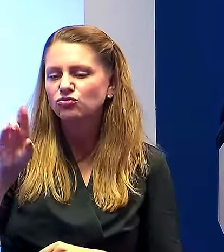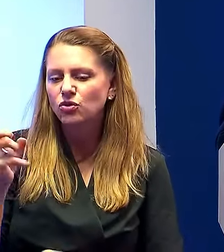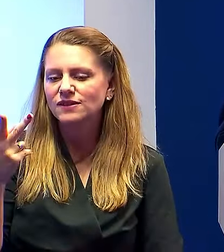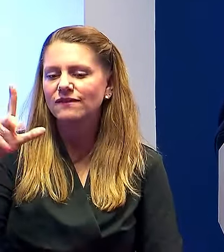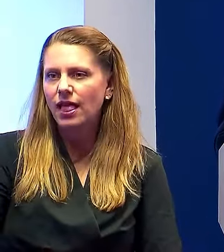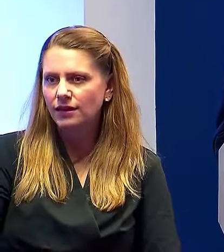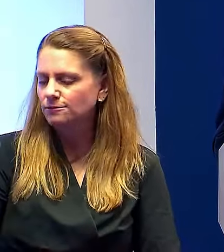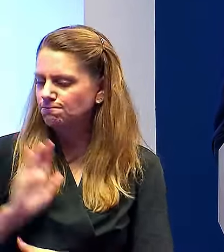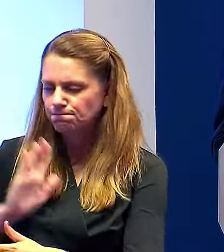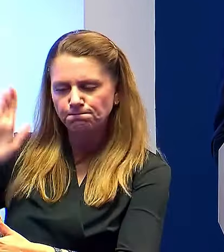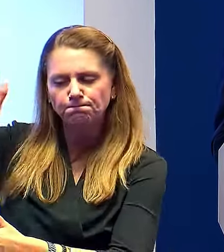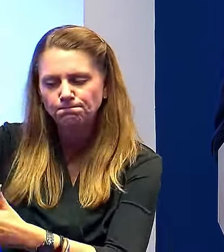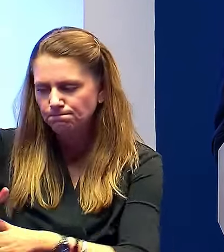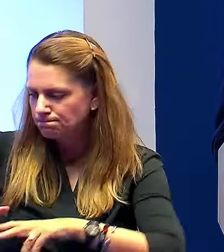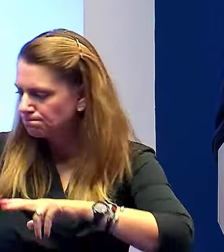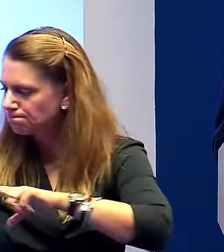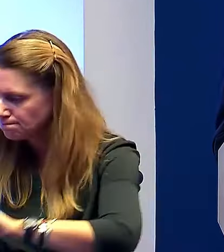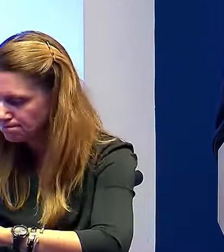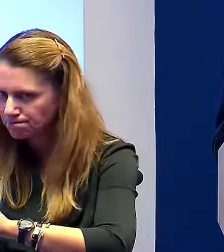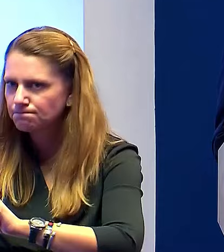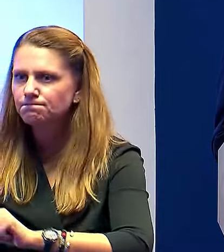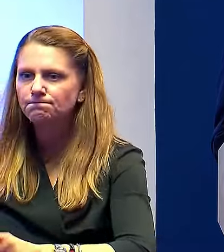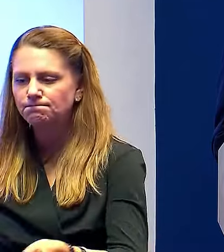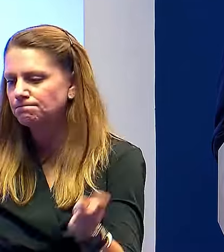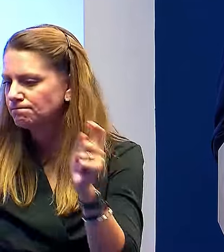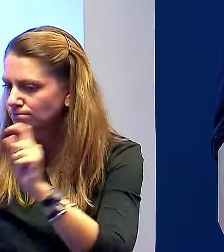a special touch with our service members.